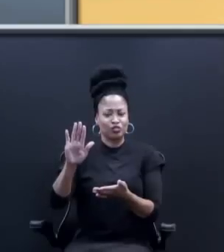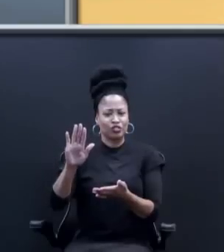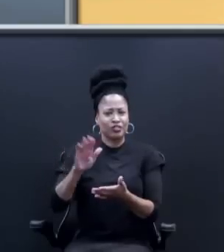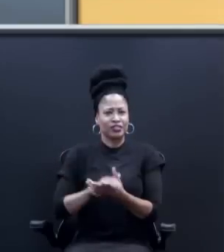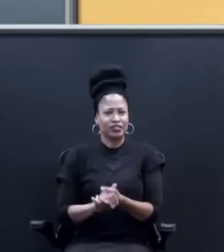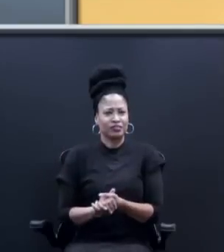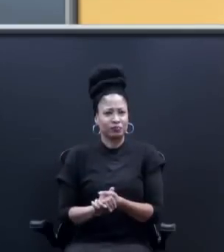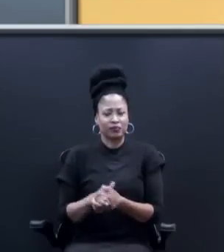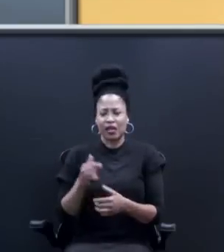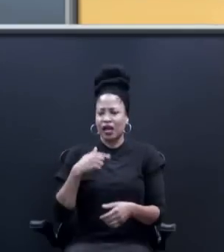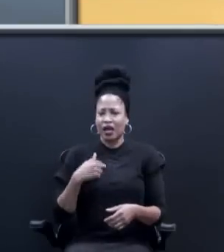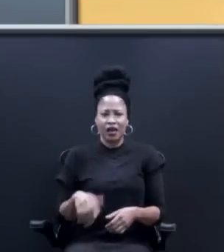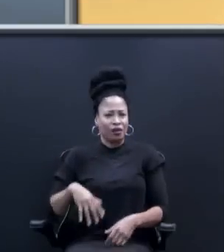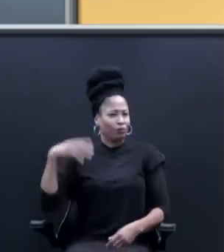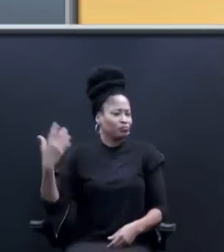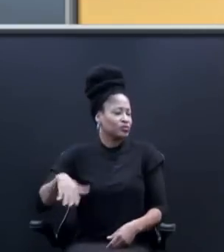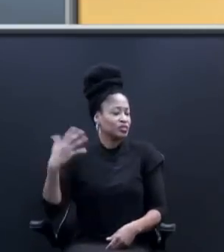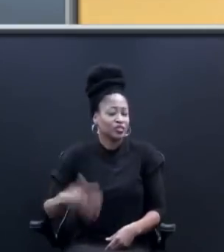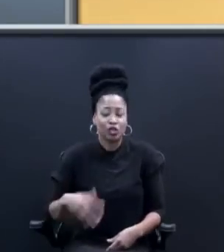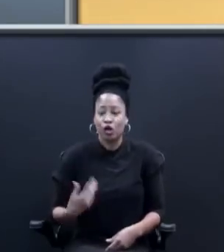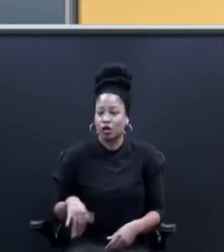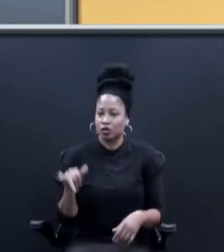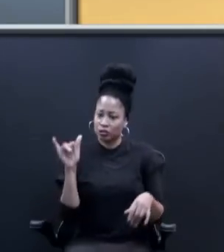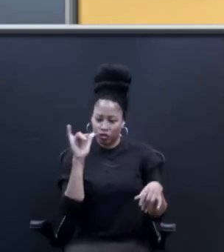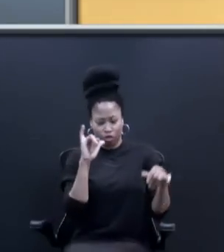I done got so drunk that I lost my car.